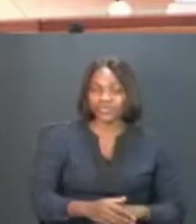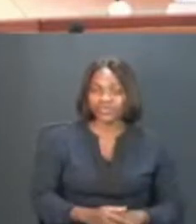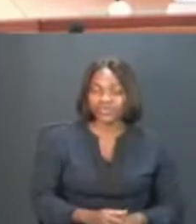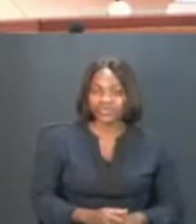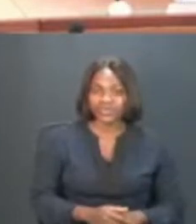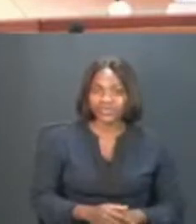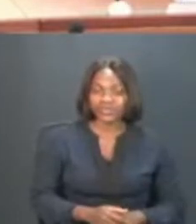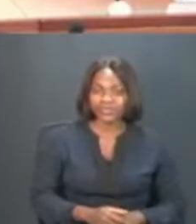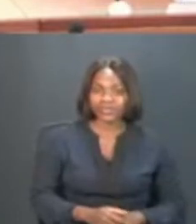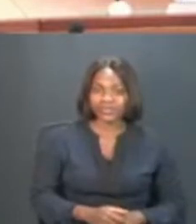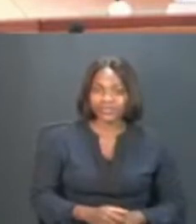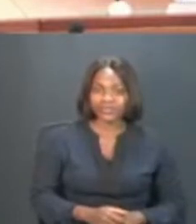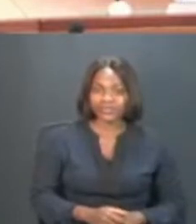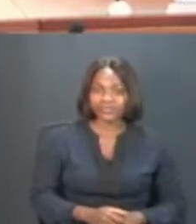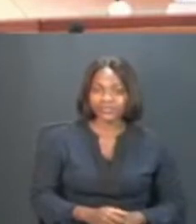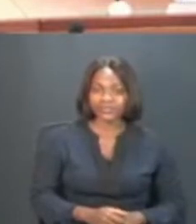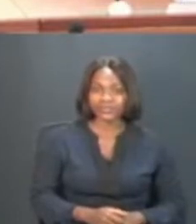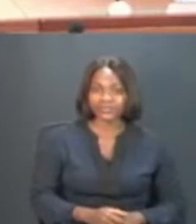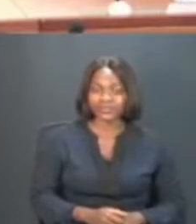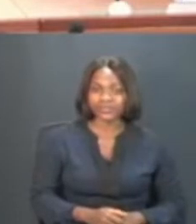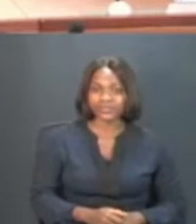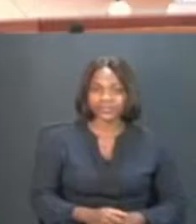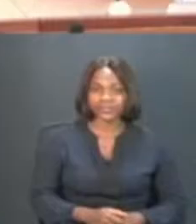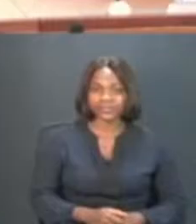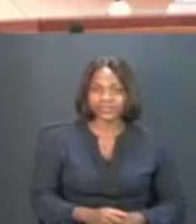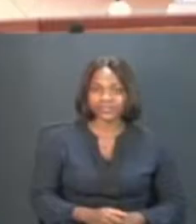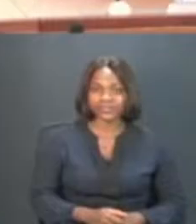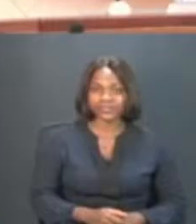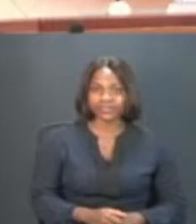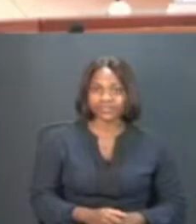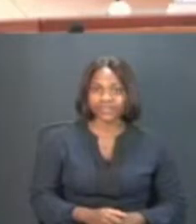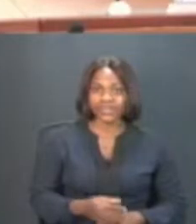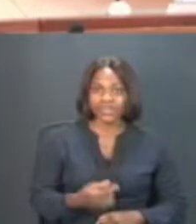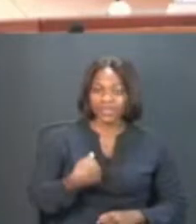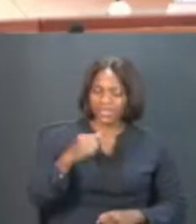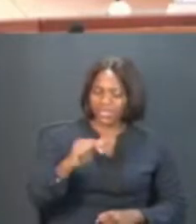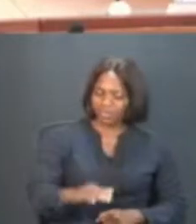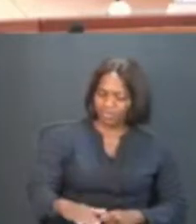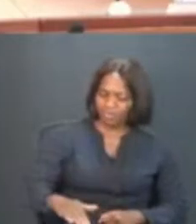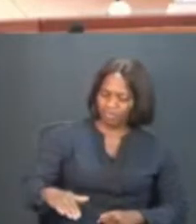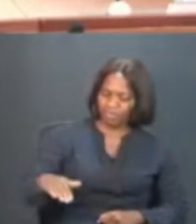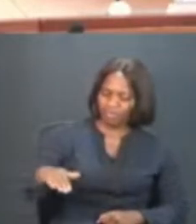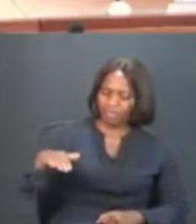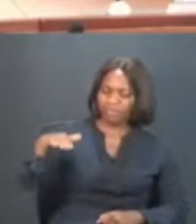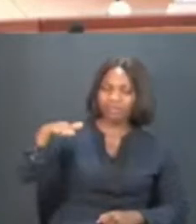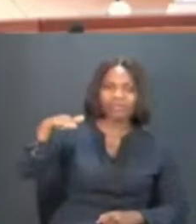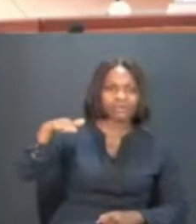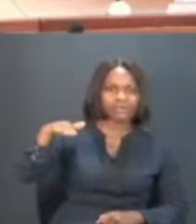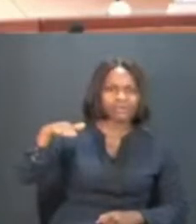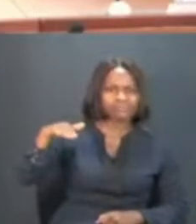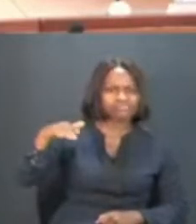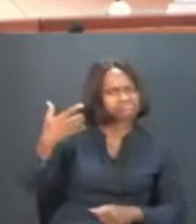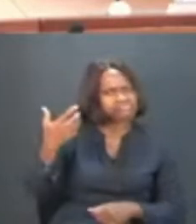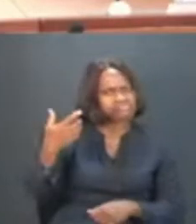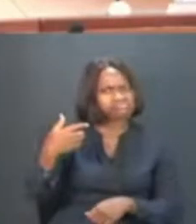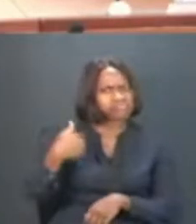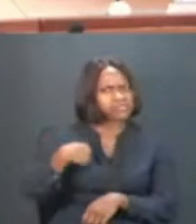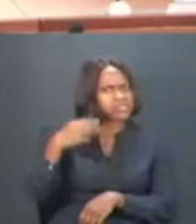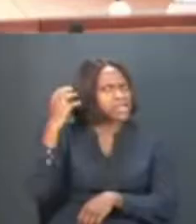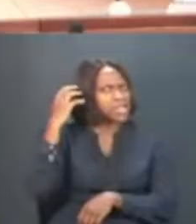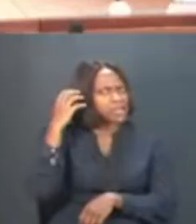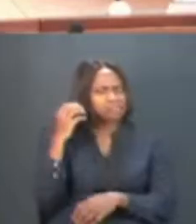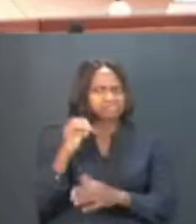manifests differently. Mr. Speaker, growing up, we heard about